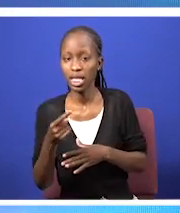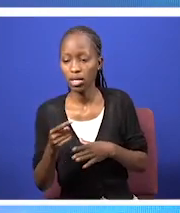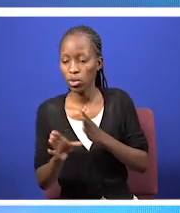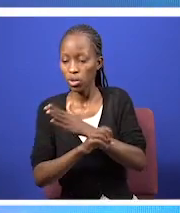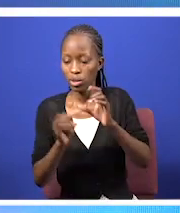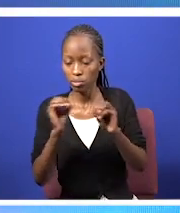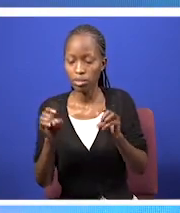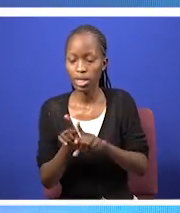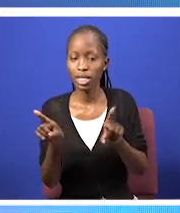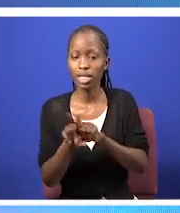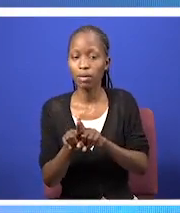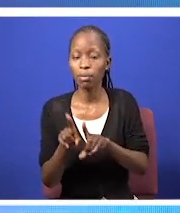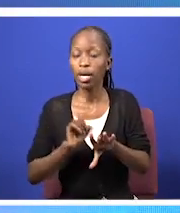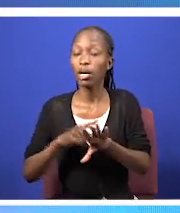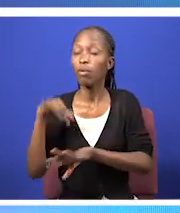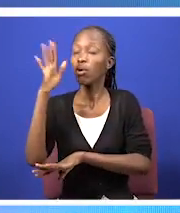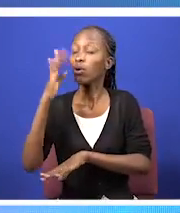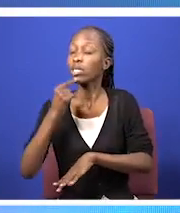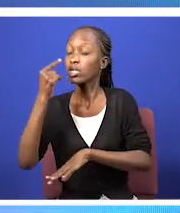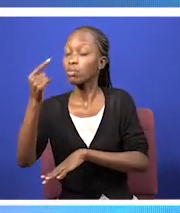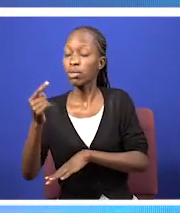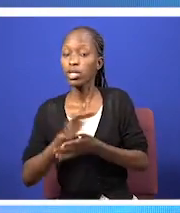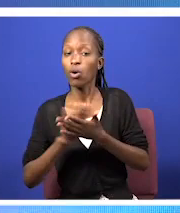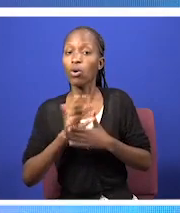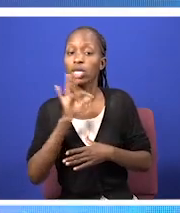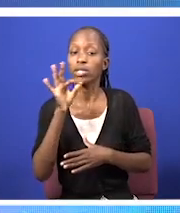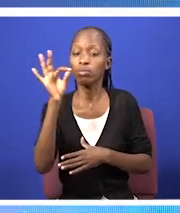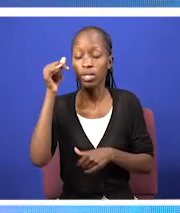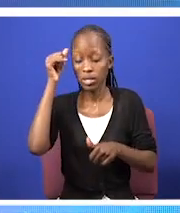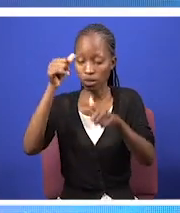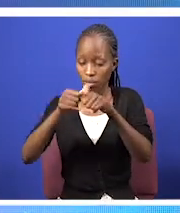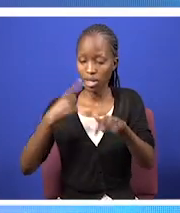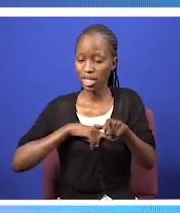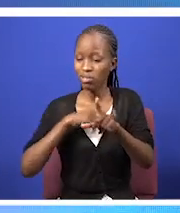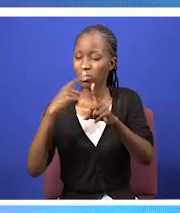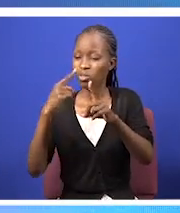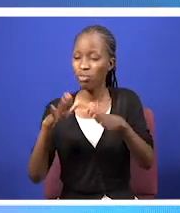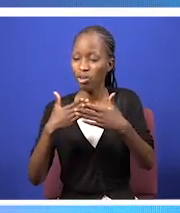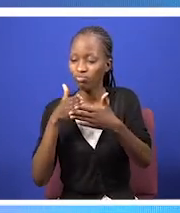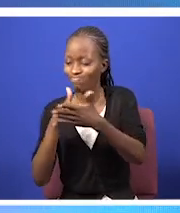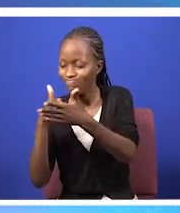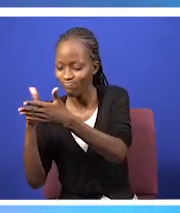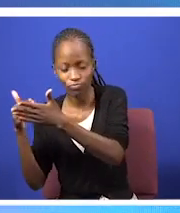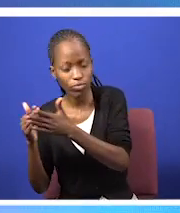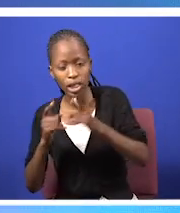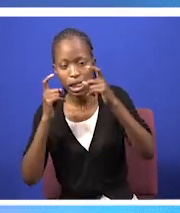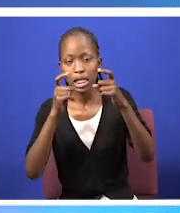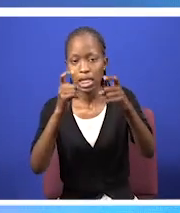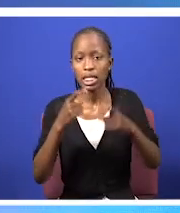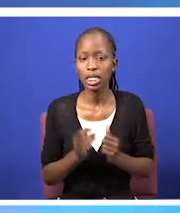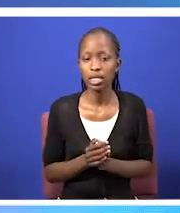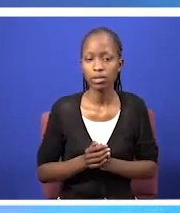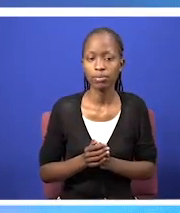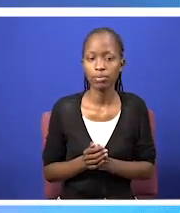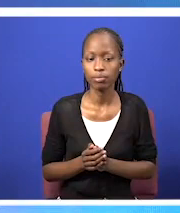Serving idols, the Bible tells us, and God speaks very, very clearly, and the Holy Spirit reminds us of these things continually. You shall have no other gods